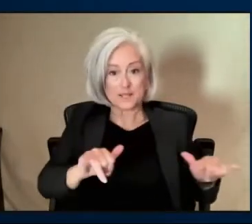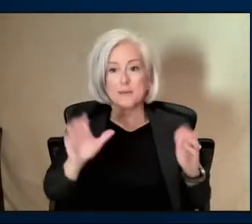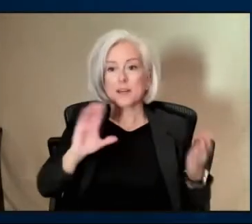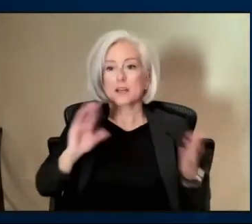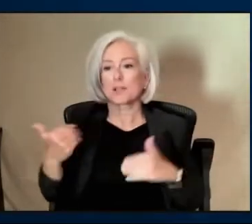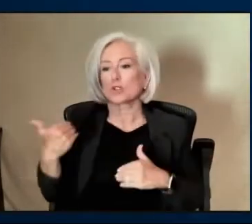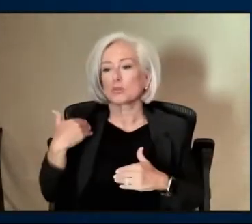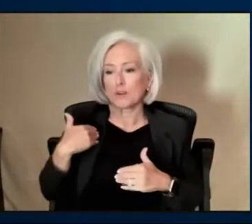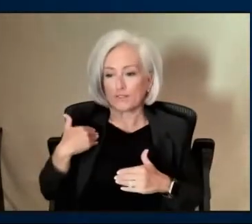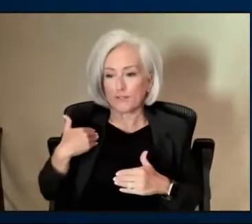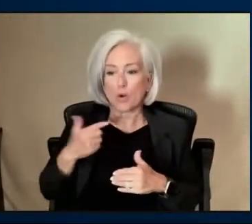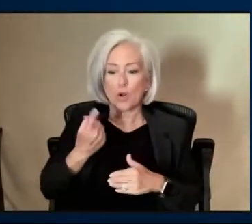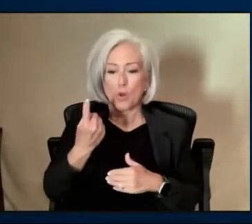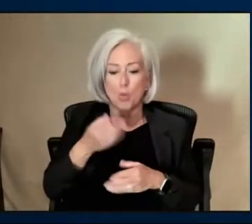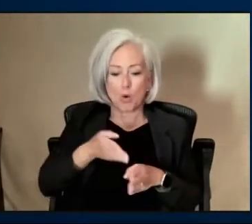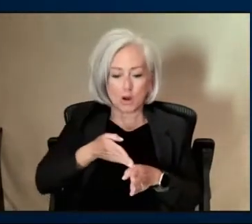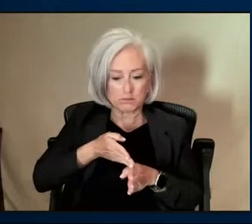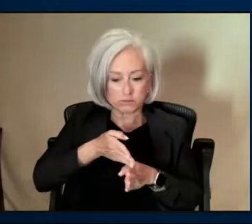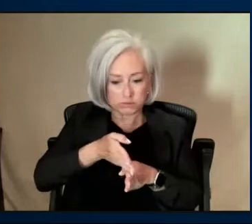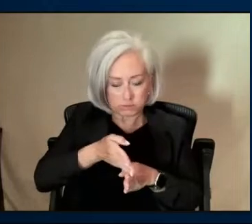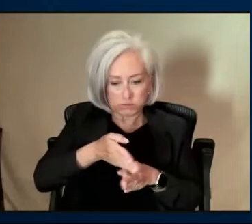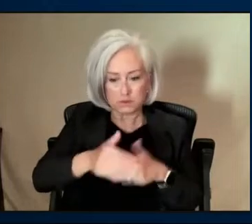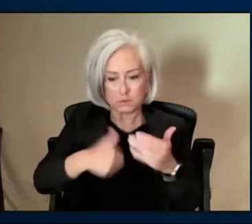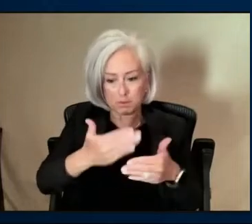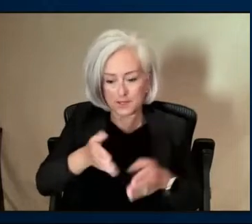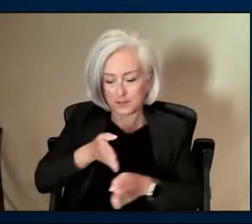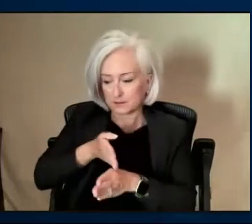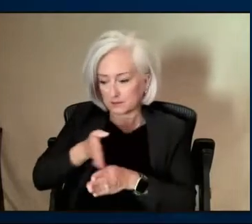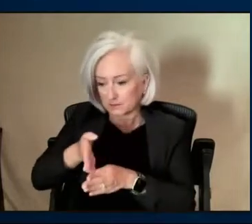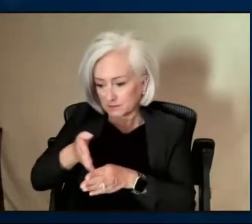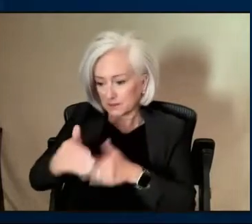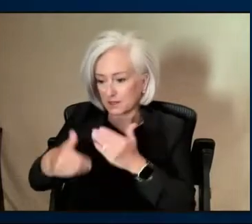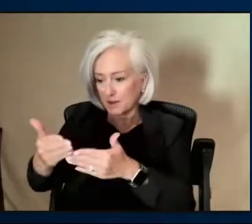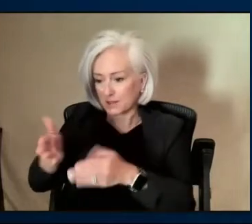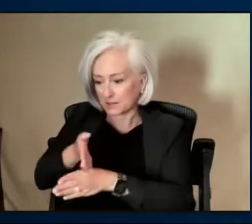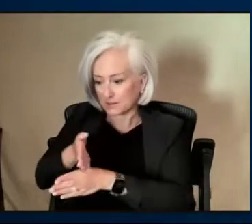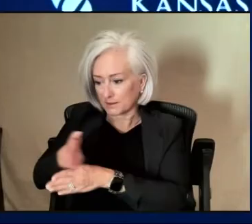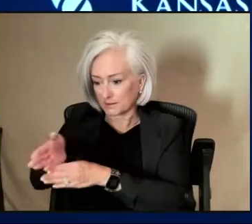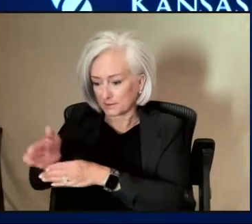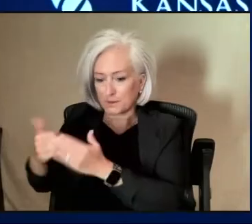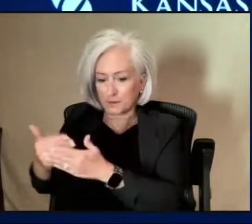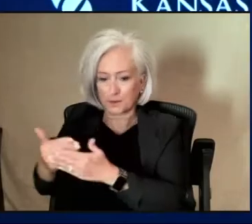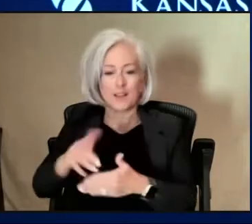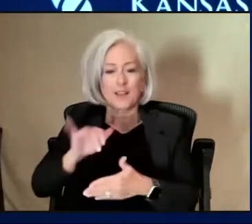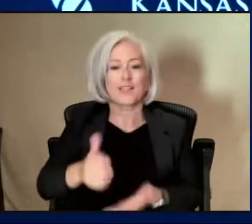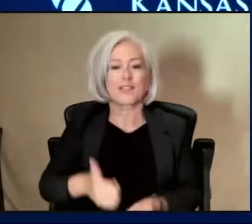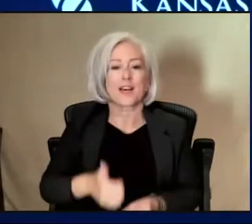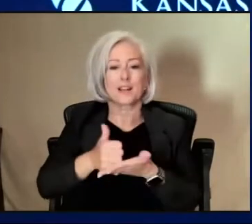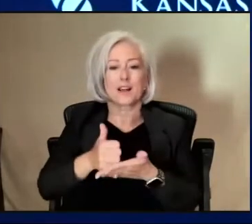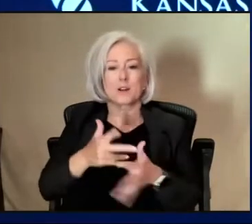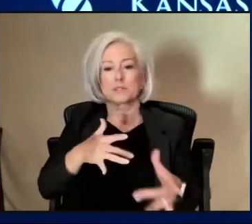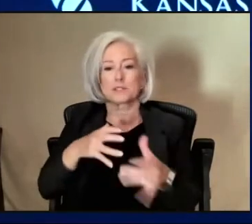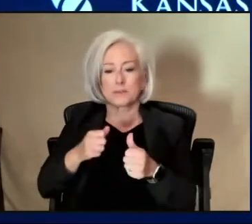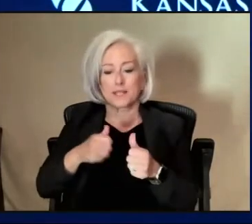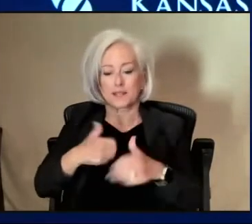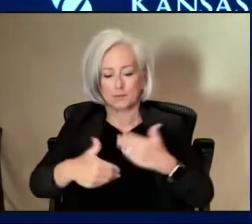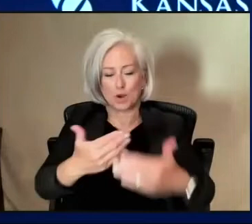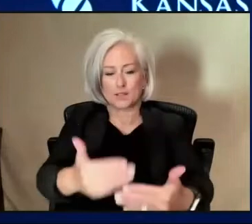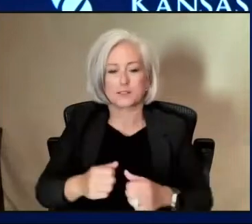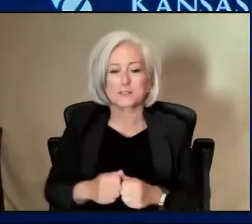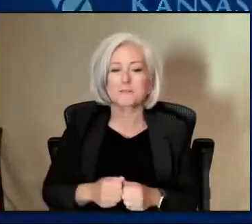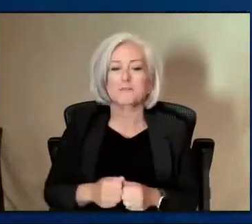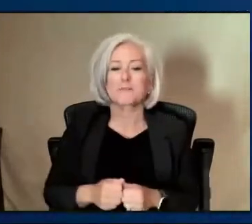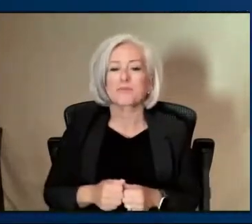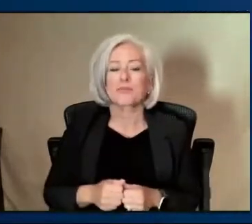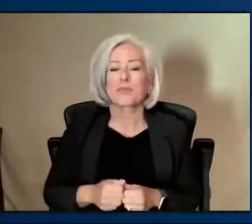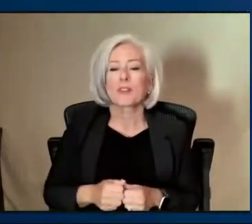to really speed up the process by running these in parallel. So before we break down the research, let's define